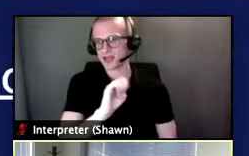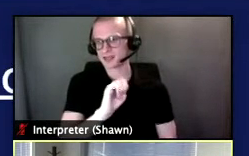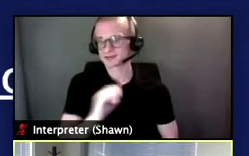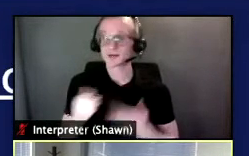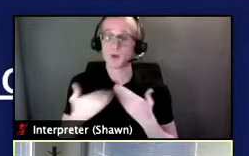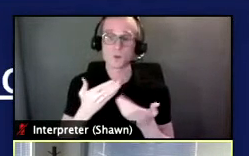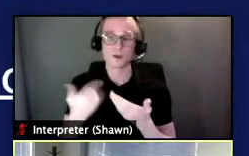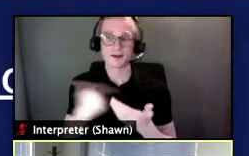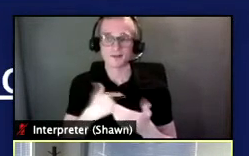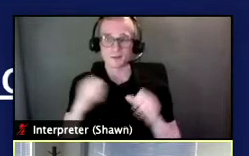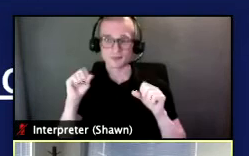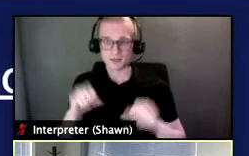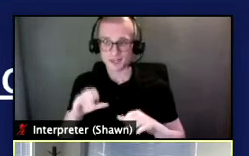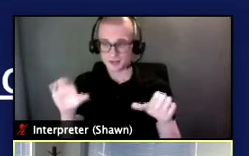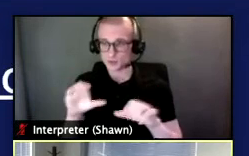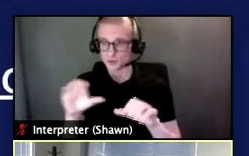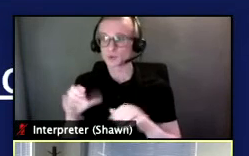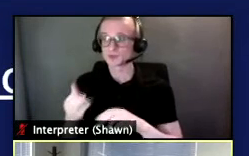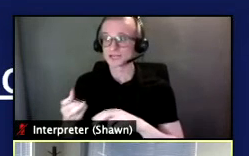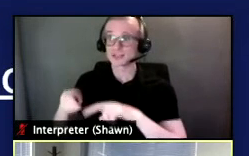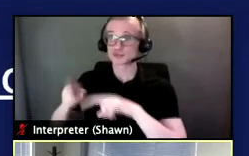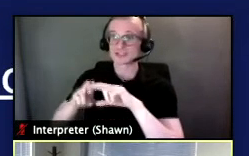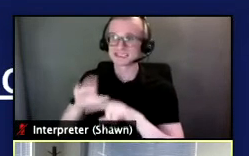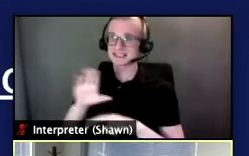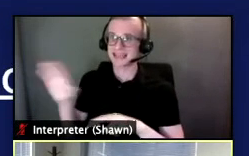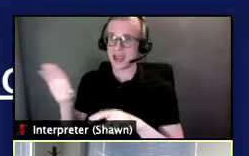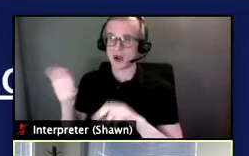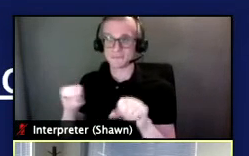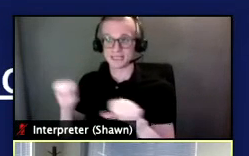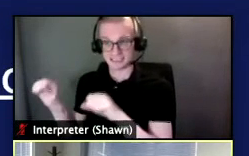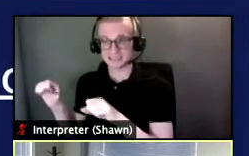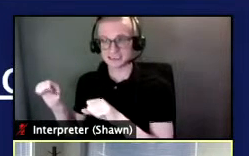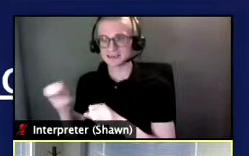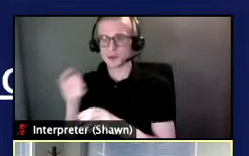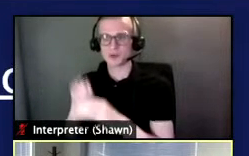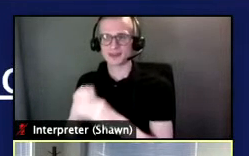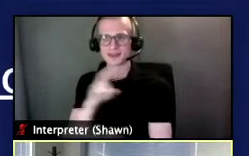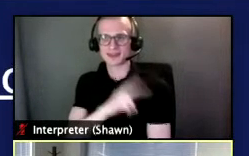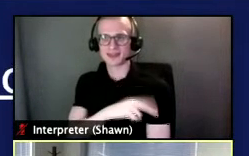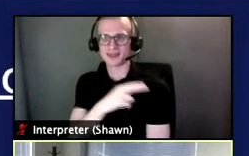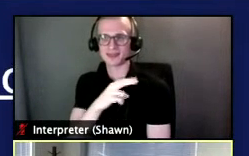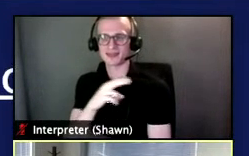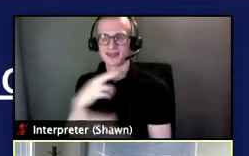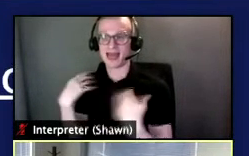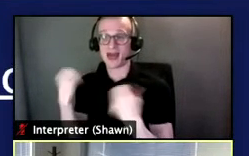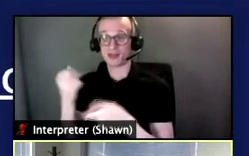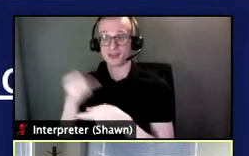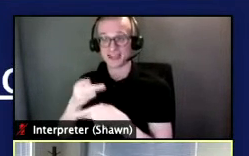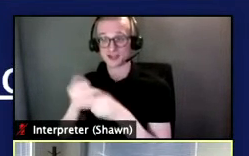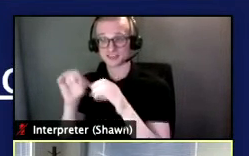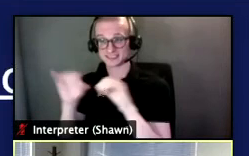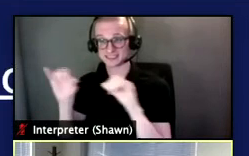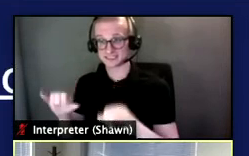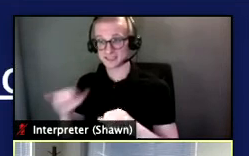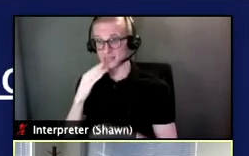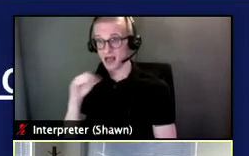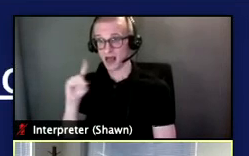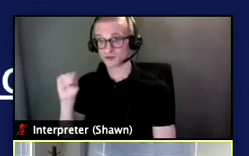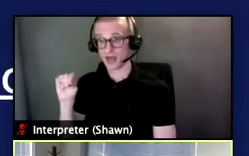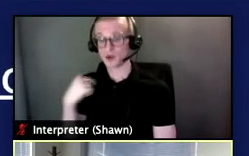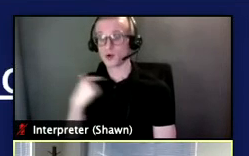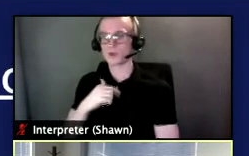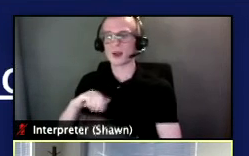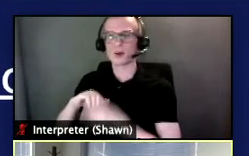to build that capacity within the healthcare system in Colorado, we're working with CHA to do